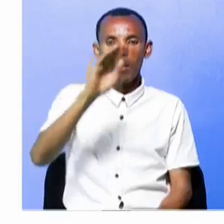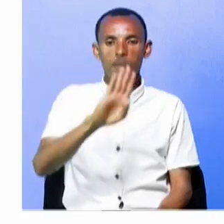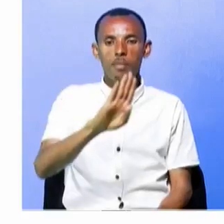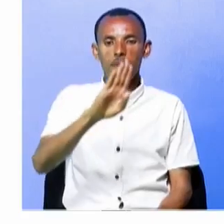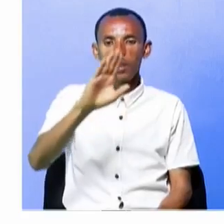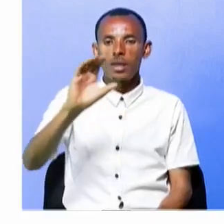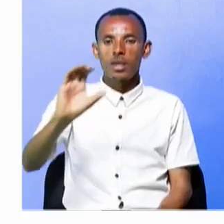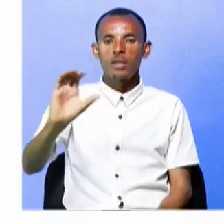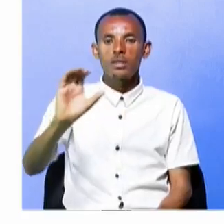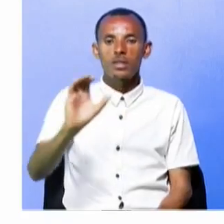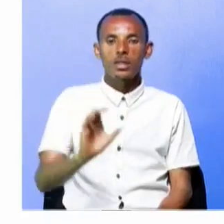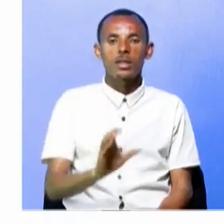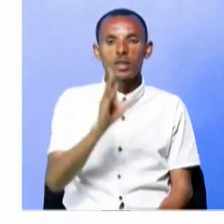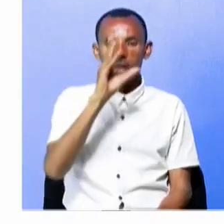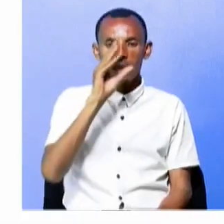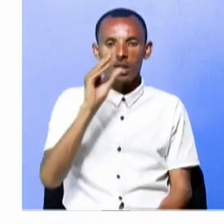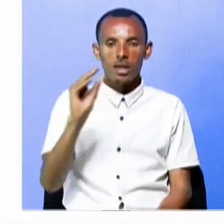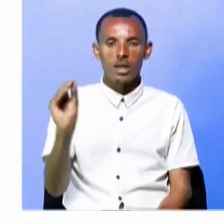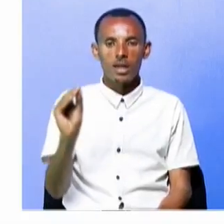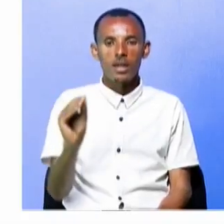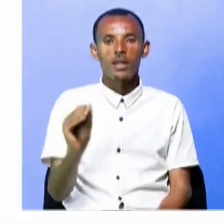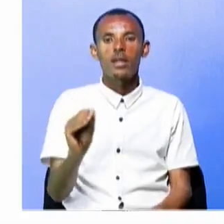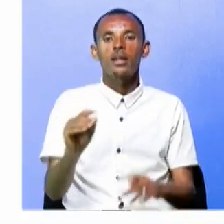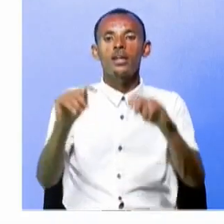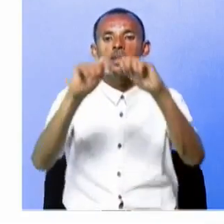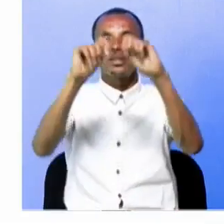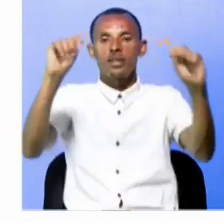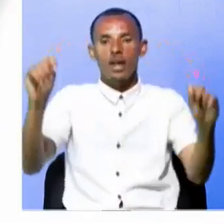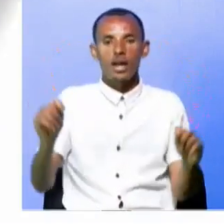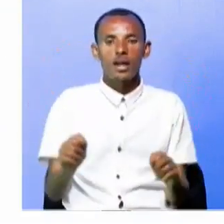C, and triangle